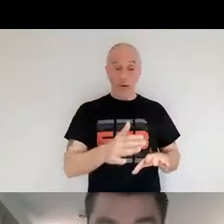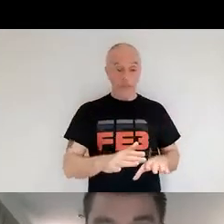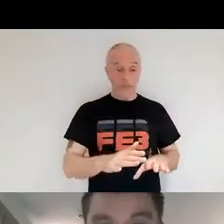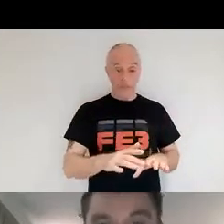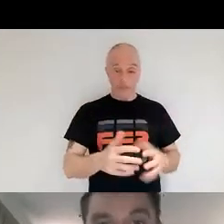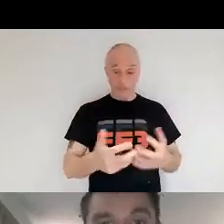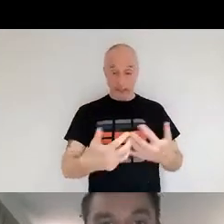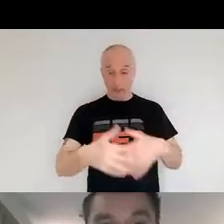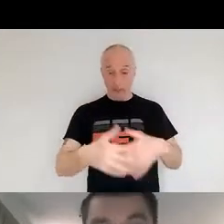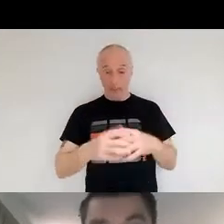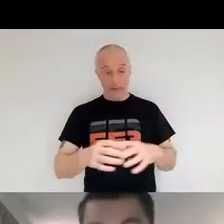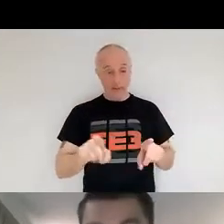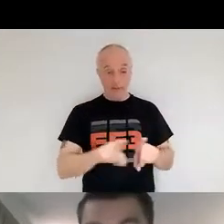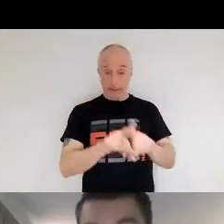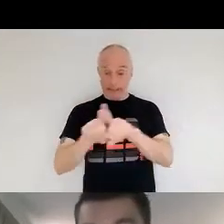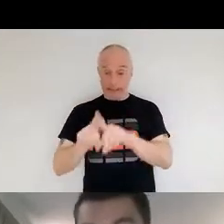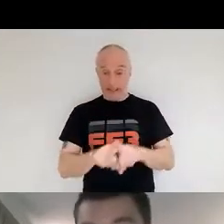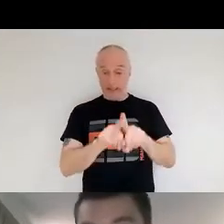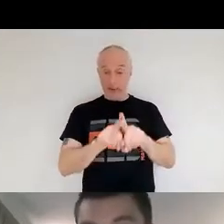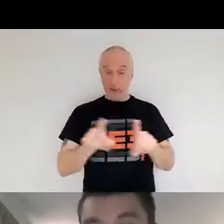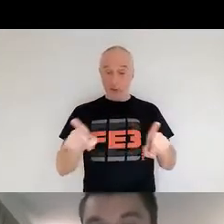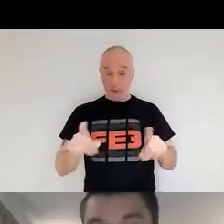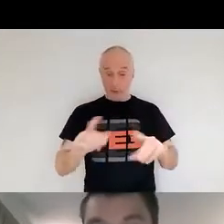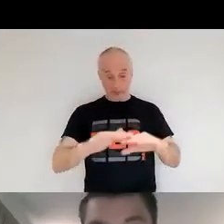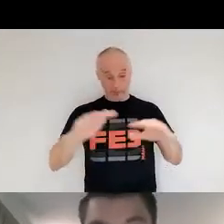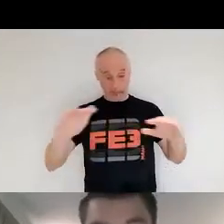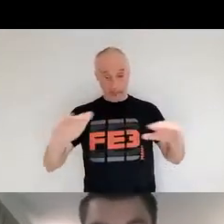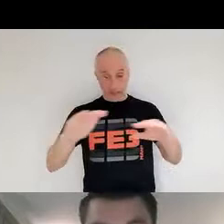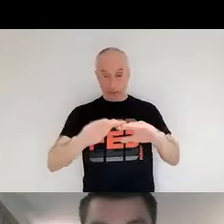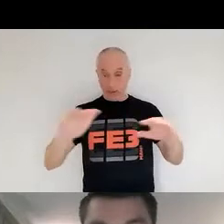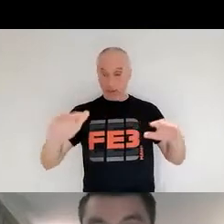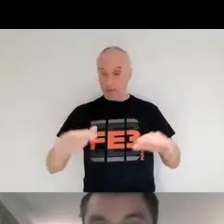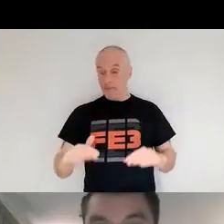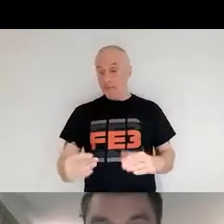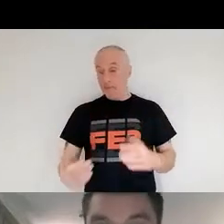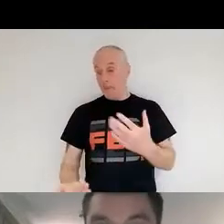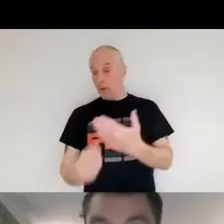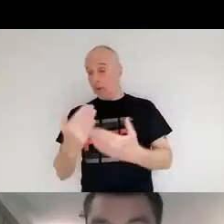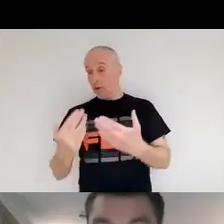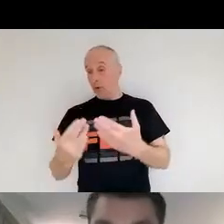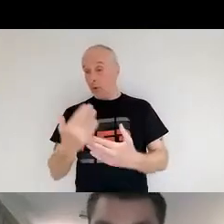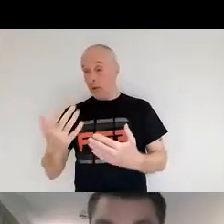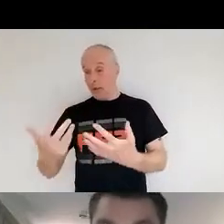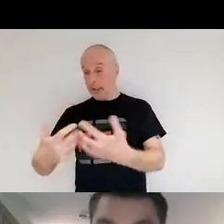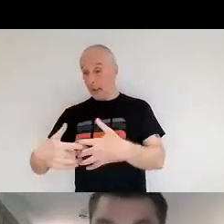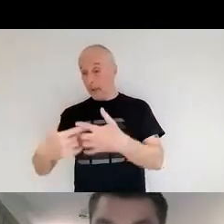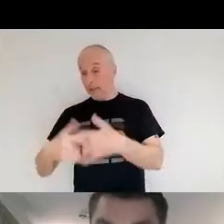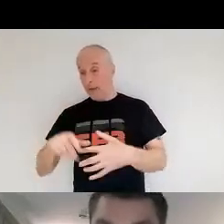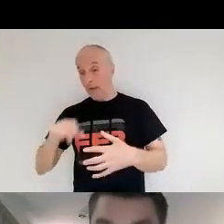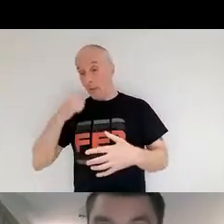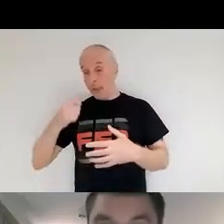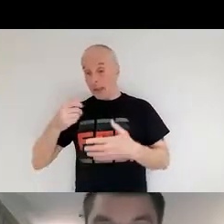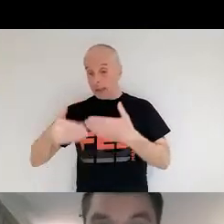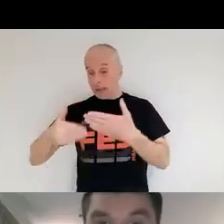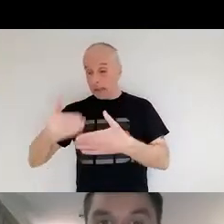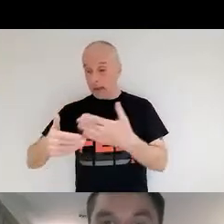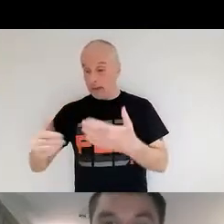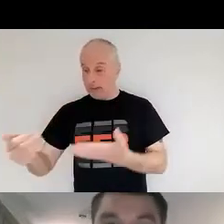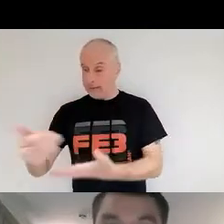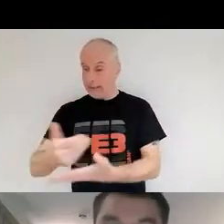operate equally. A newly installed appliance will operate in a very safe